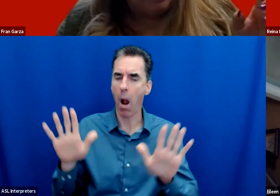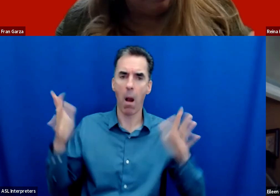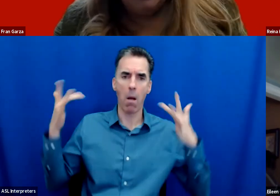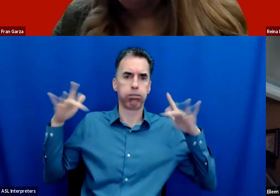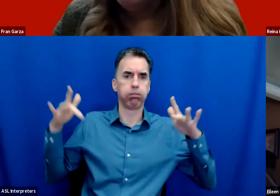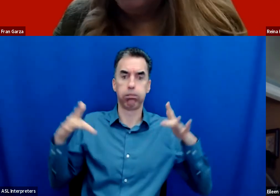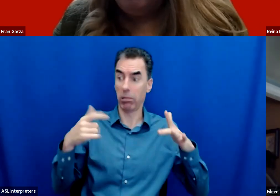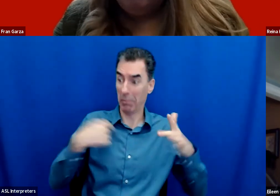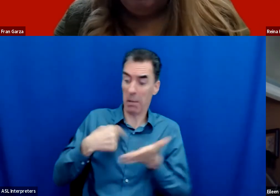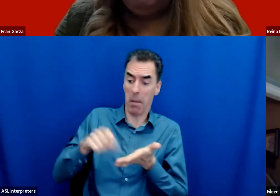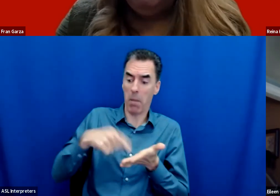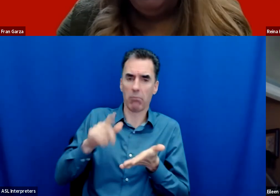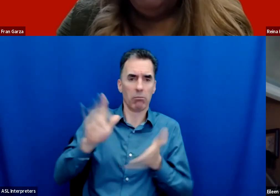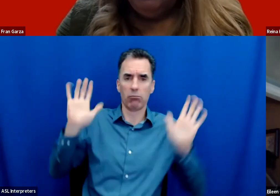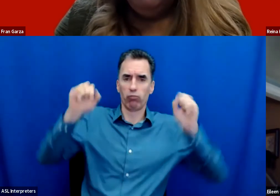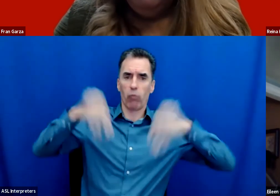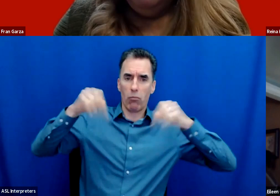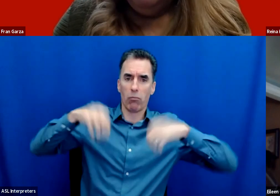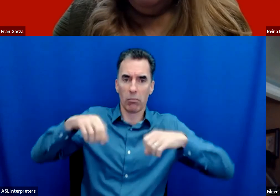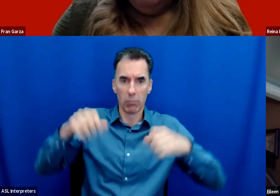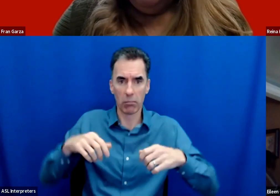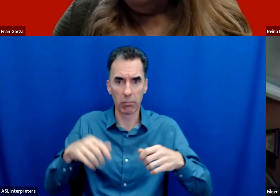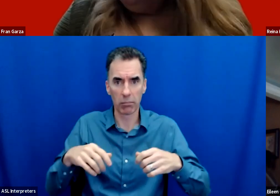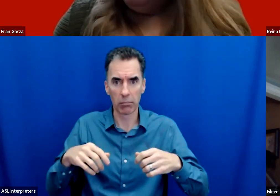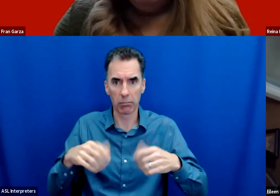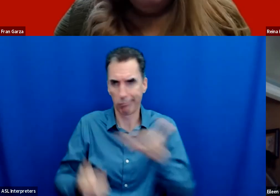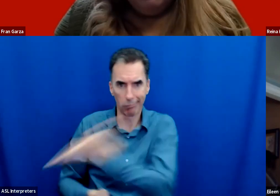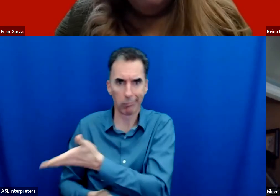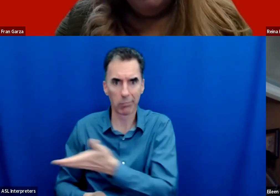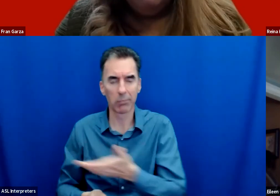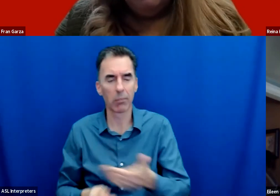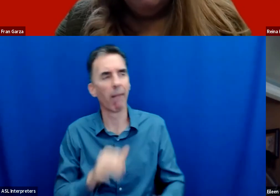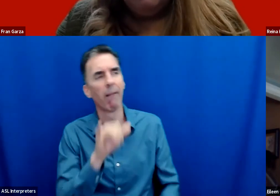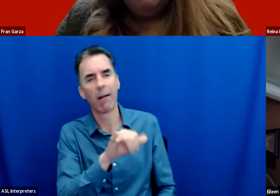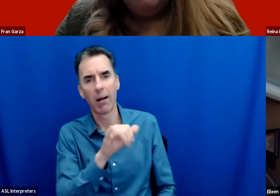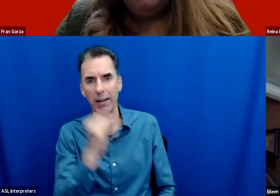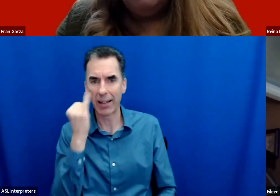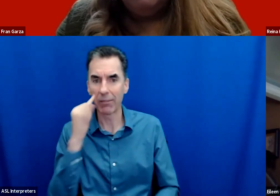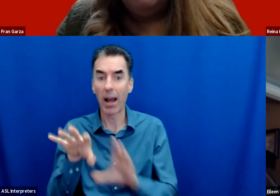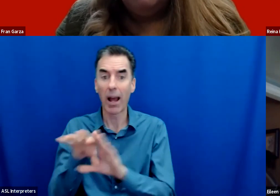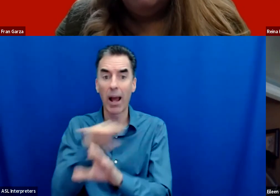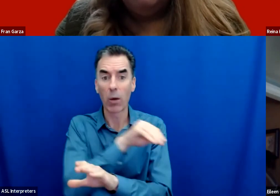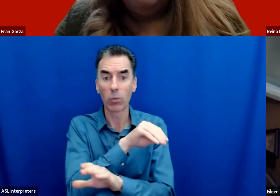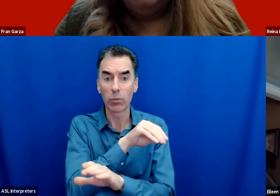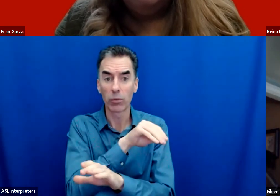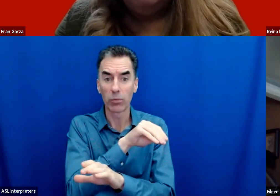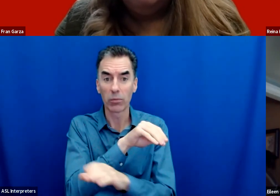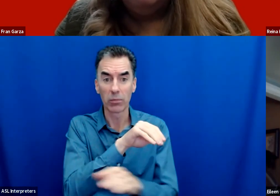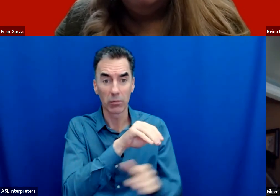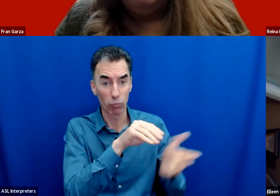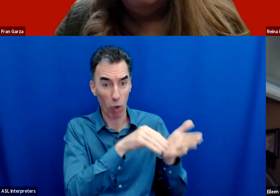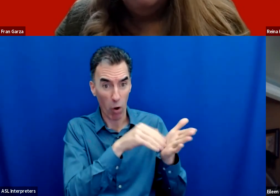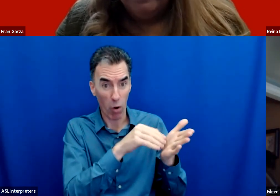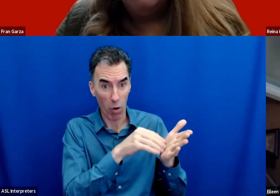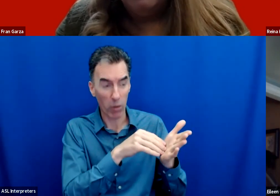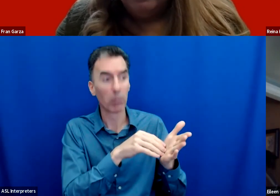they've been paying for. okay. Because I know one time if you used an out-of-network physician and incurred